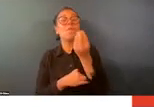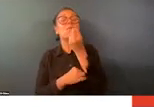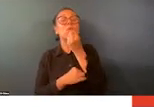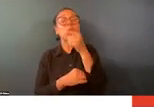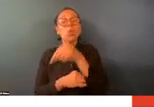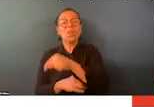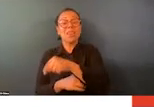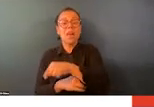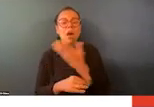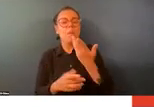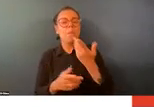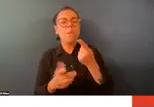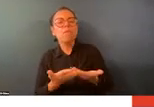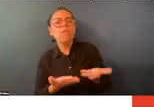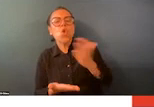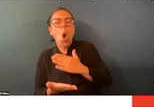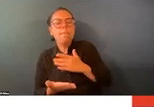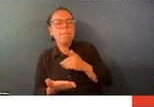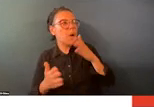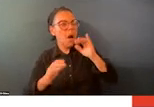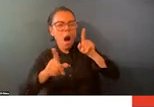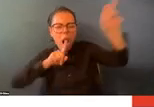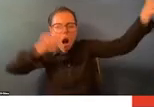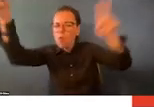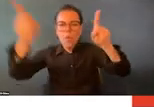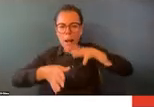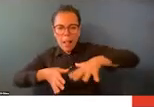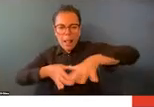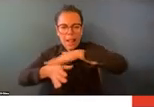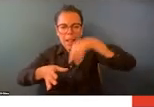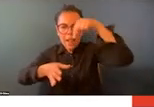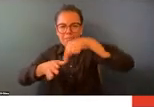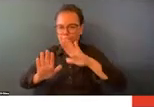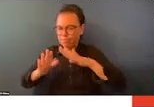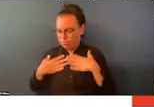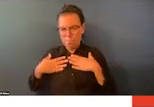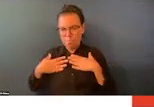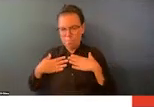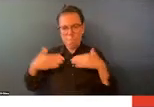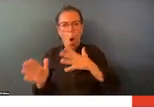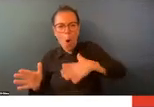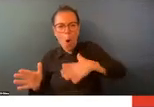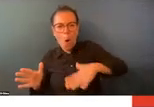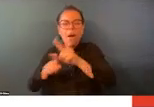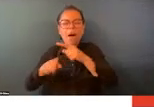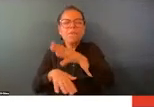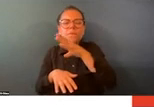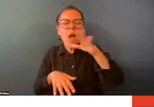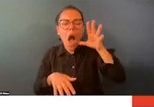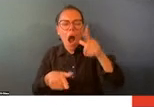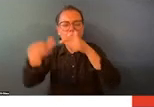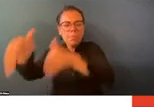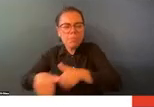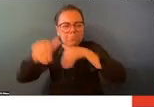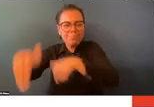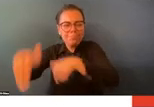especially for infant complementary feeding. HMHB promotes householders to grow them on their land